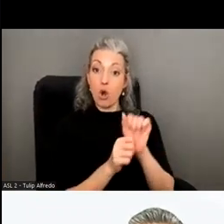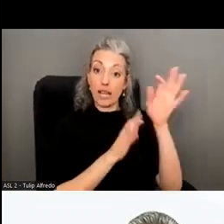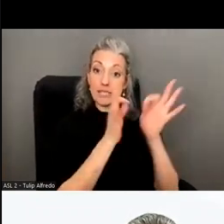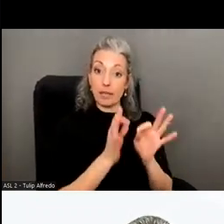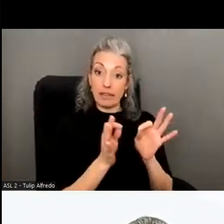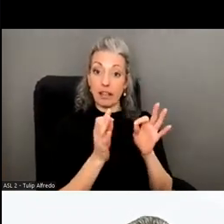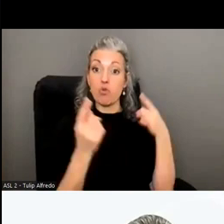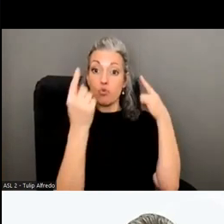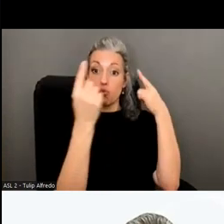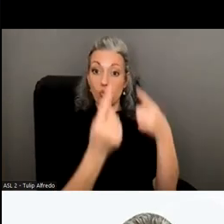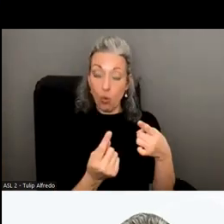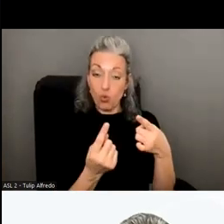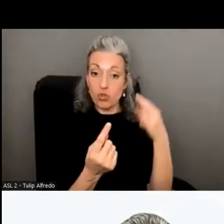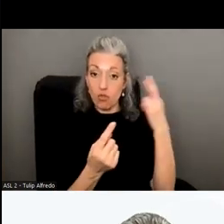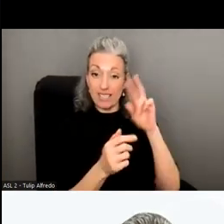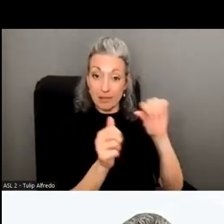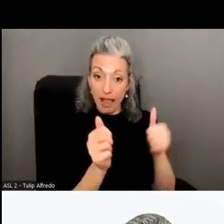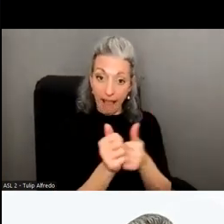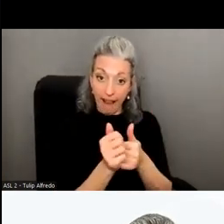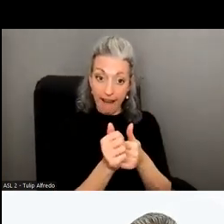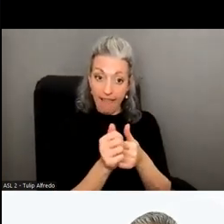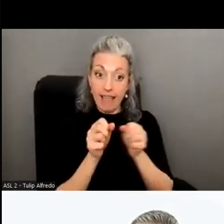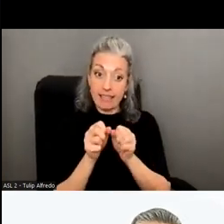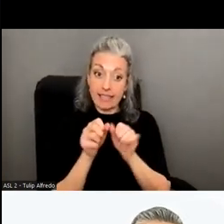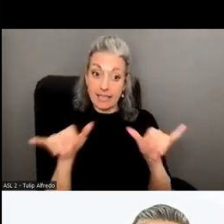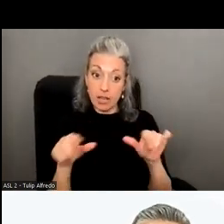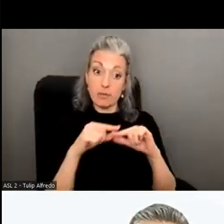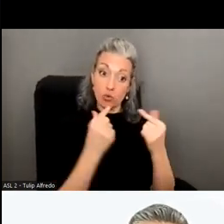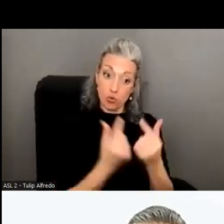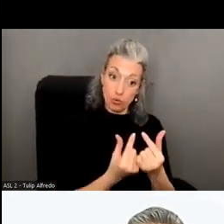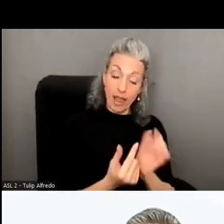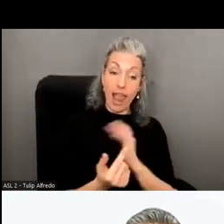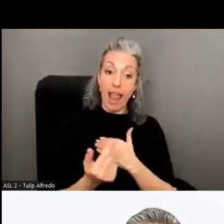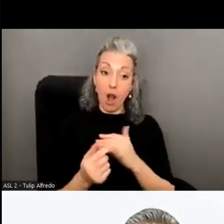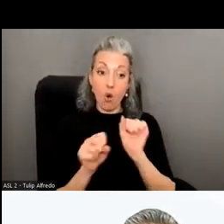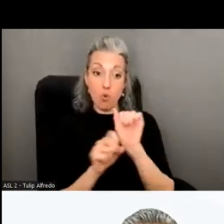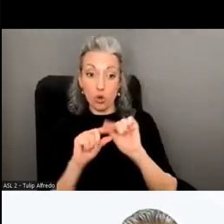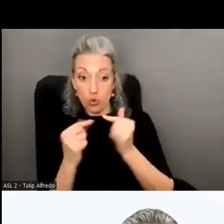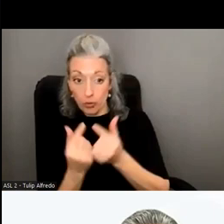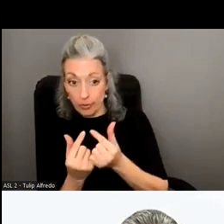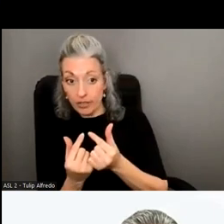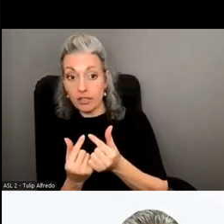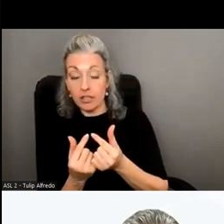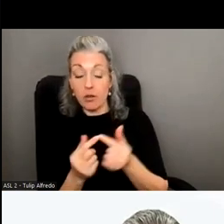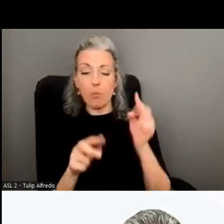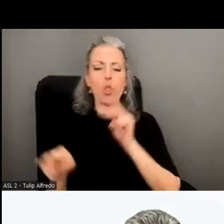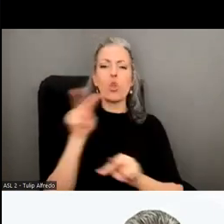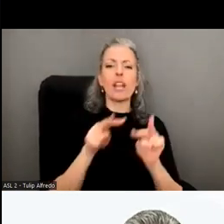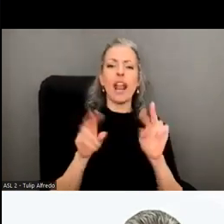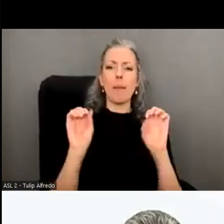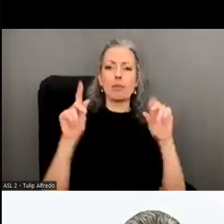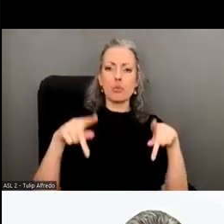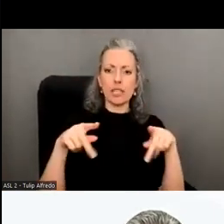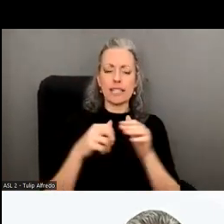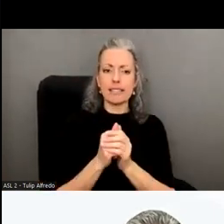outcomes and drivers, we were also simultaneously as a group and as our work group and the larger group have been looking at opportunities